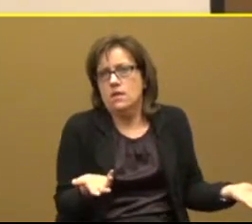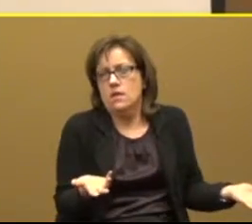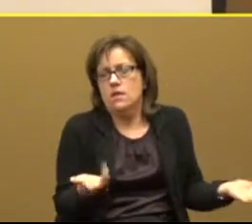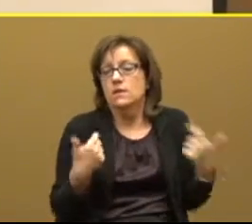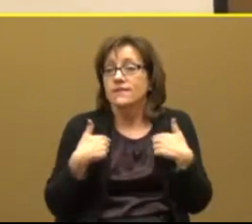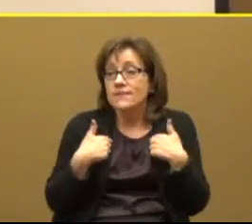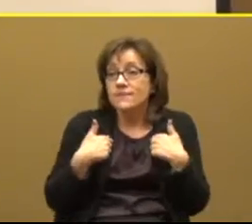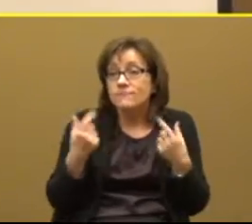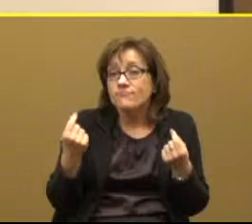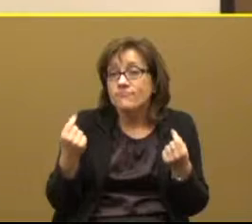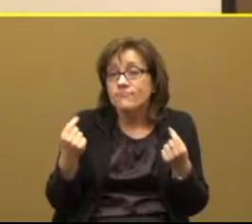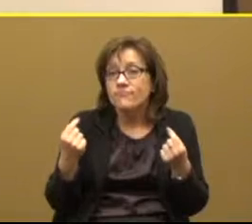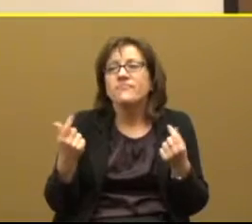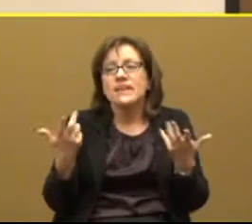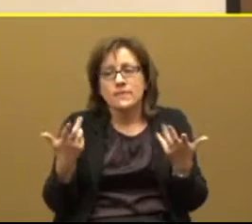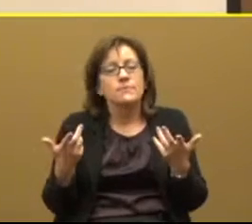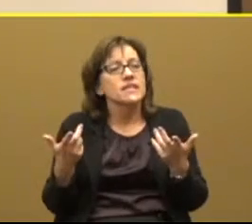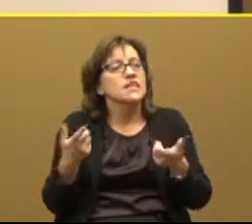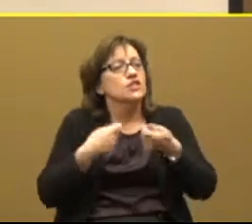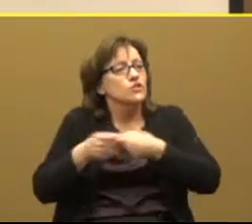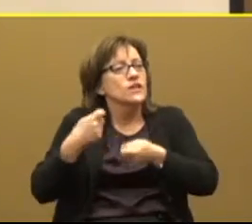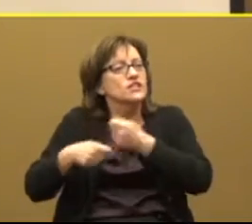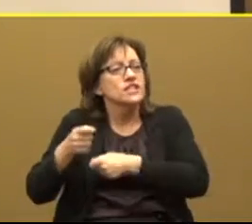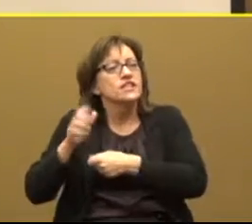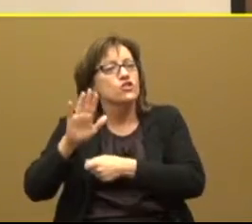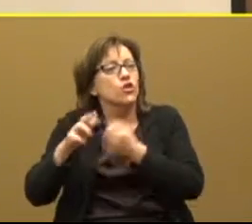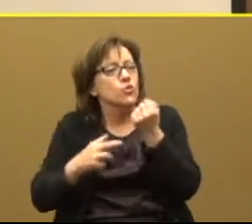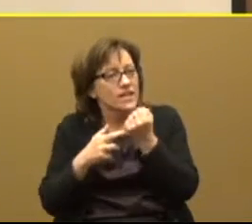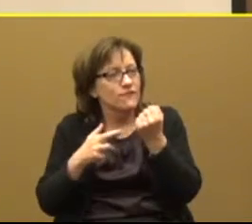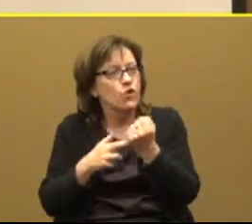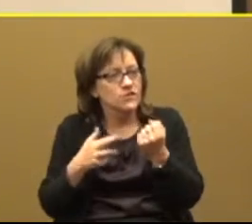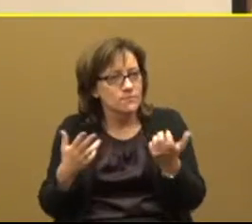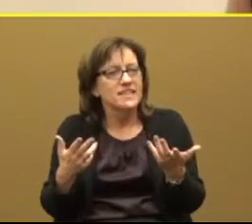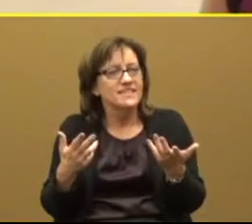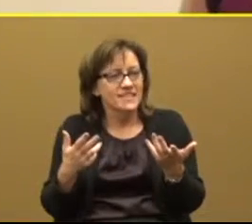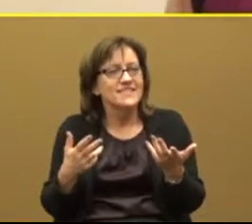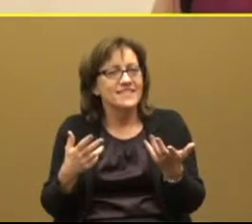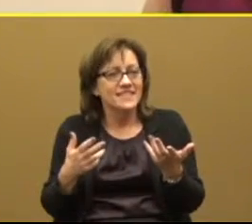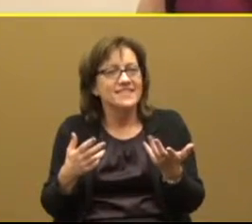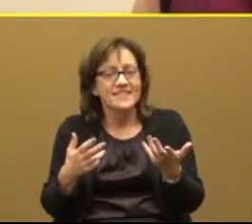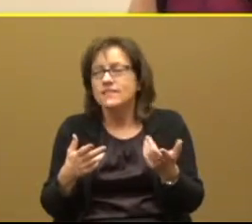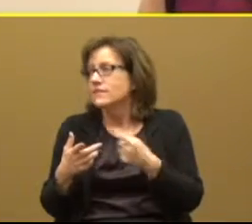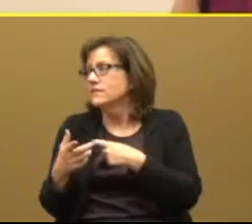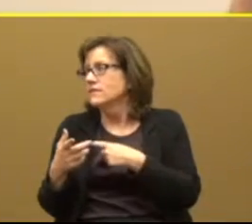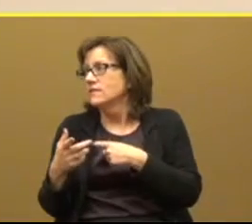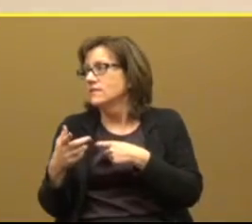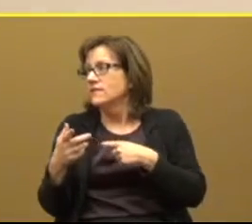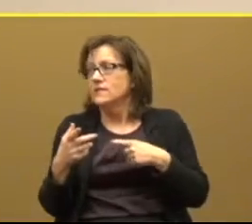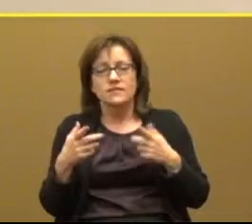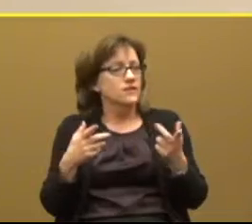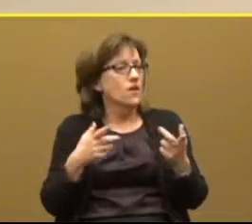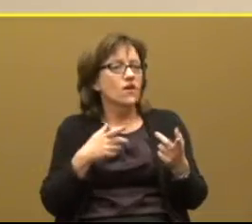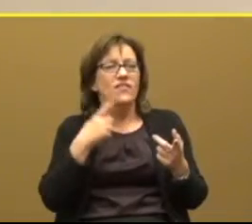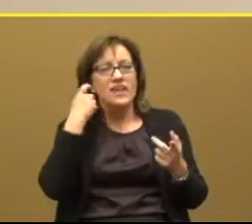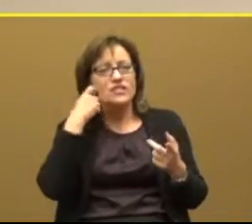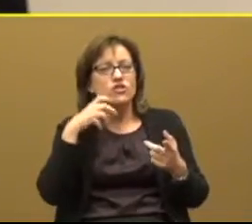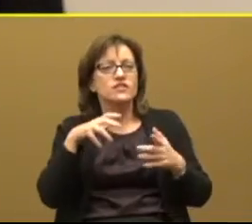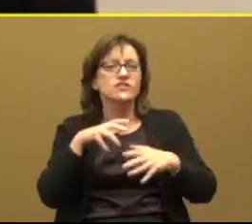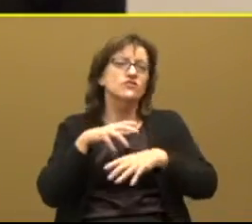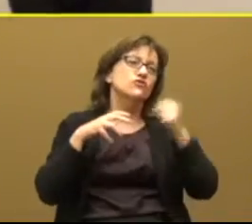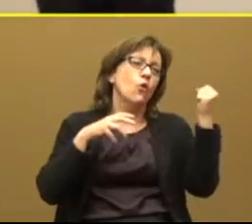be changing your reinforcement out a lot. Is going to be part of that. Your reinforcer's just been bootlegged.